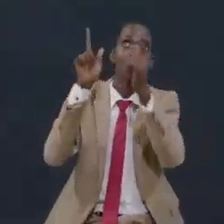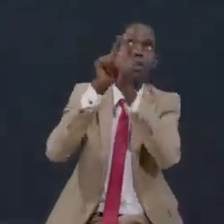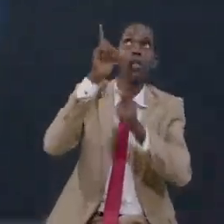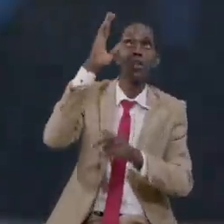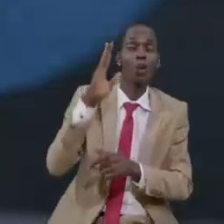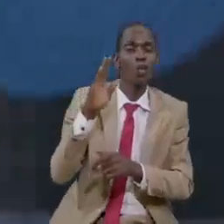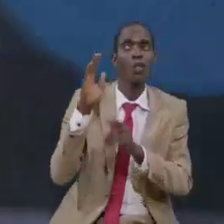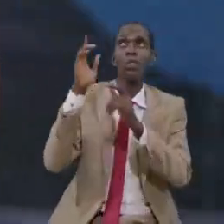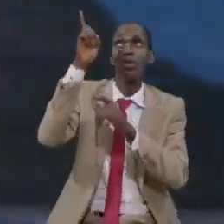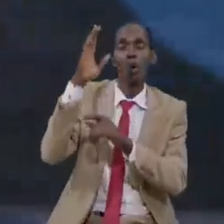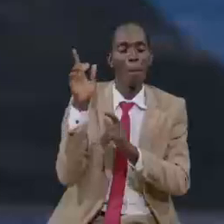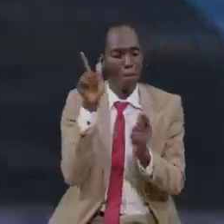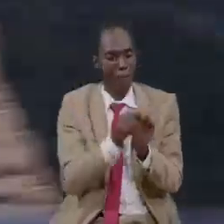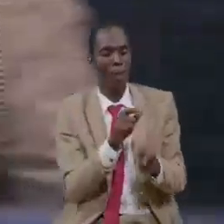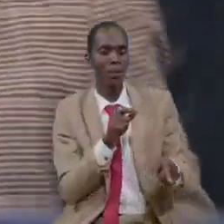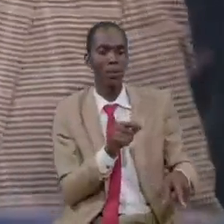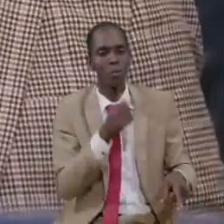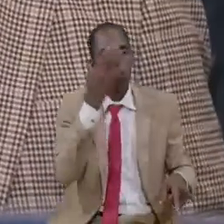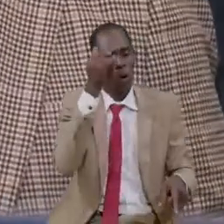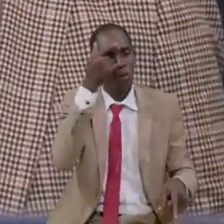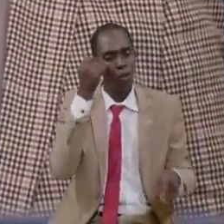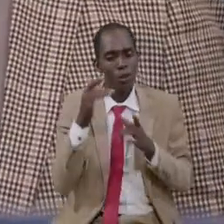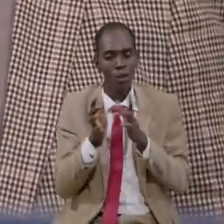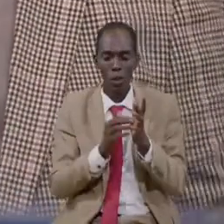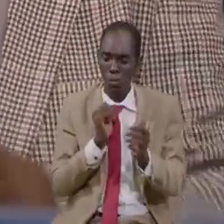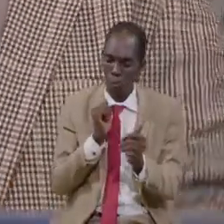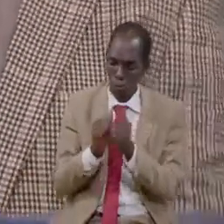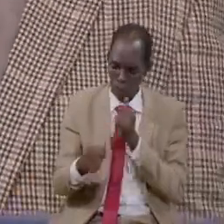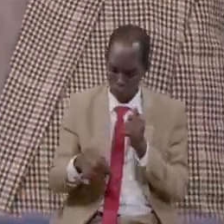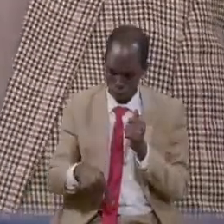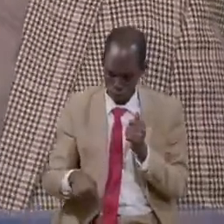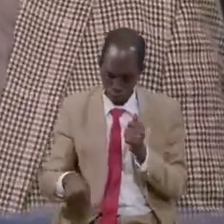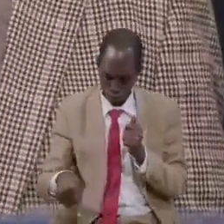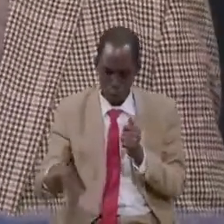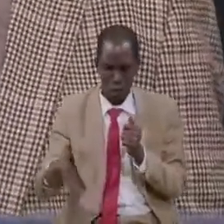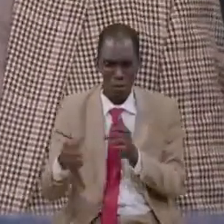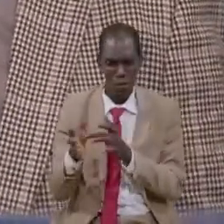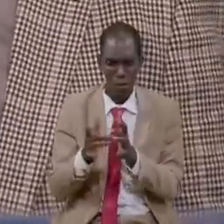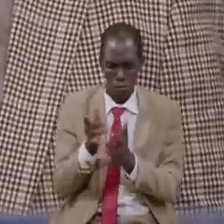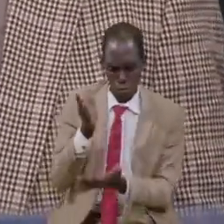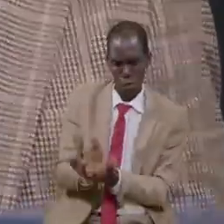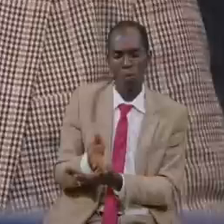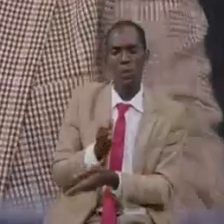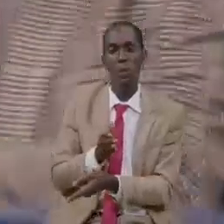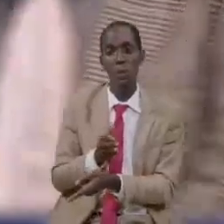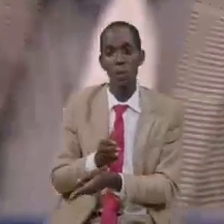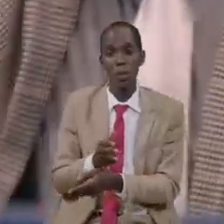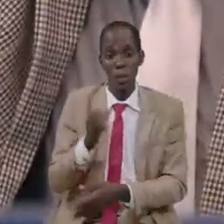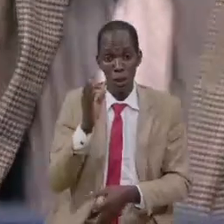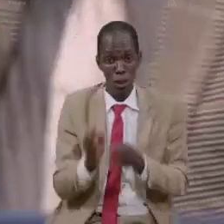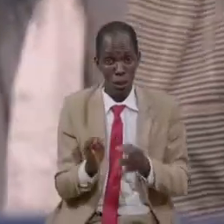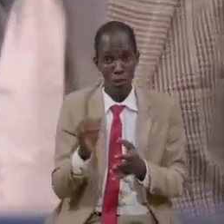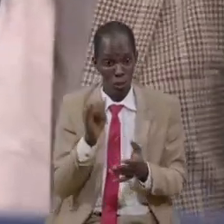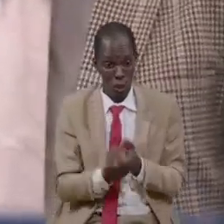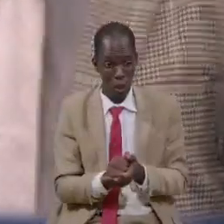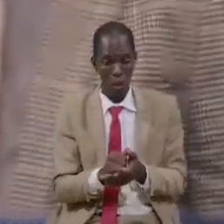Christ passed by, he stopped there. And if he was to look up, if he was to